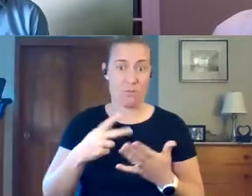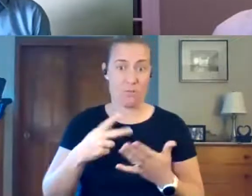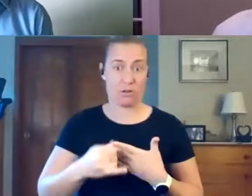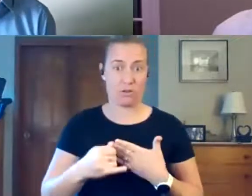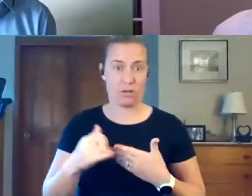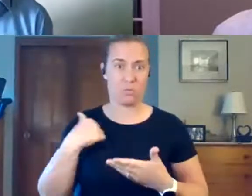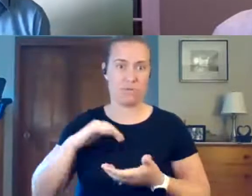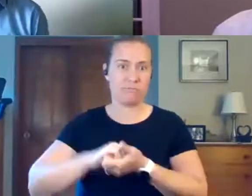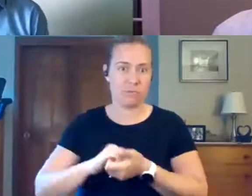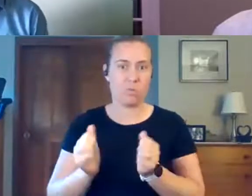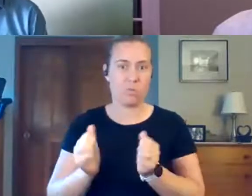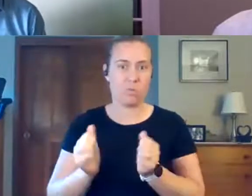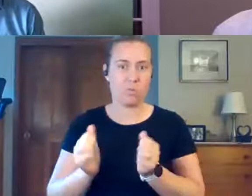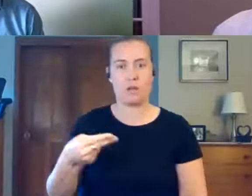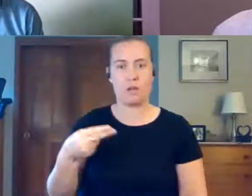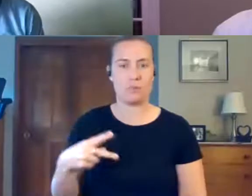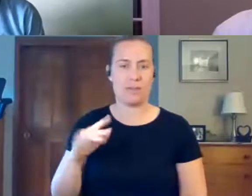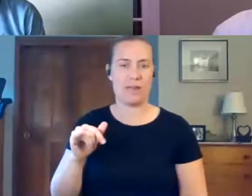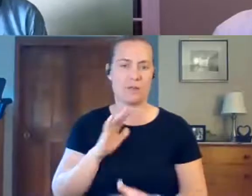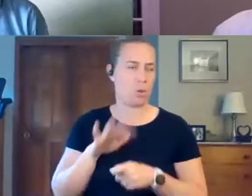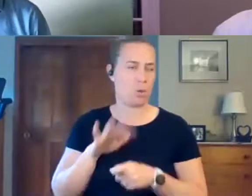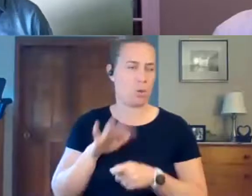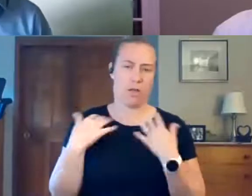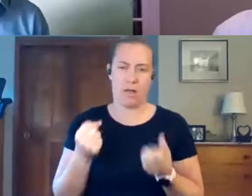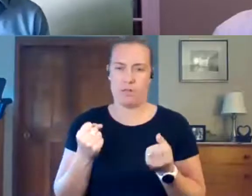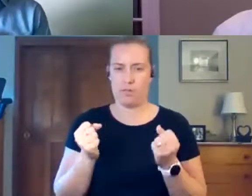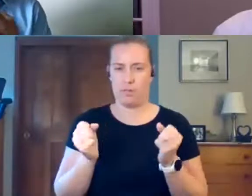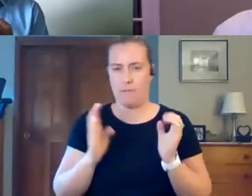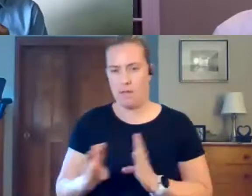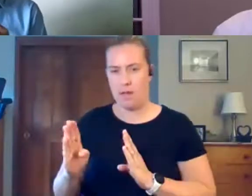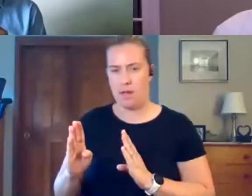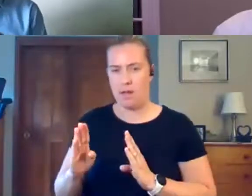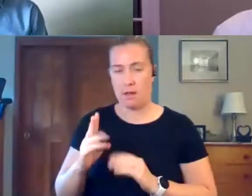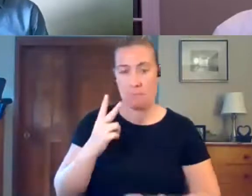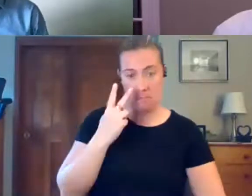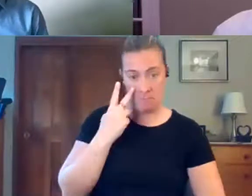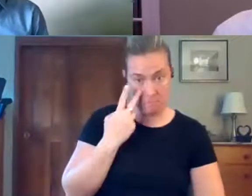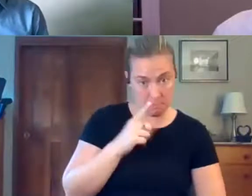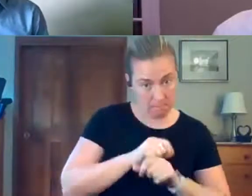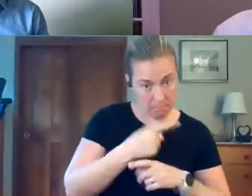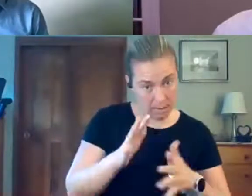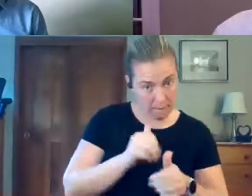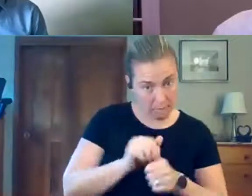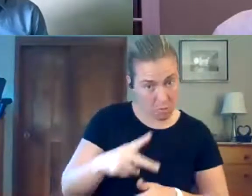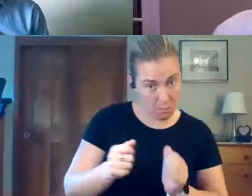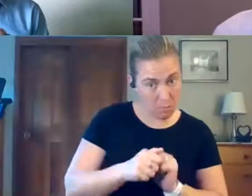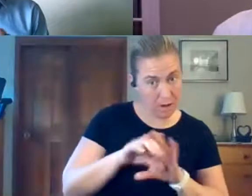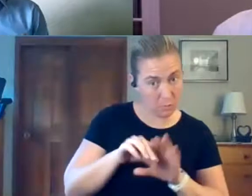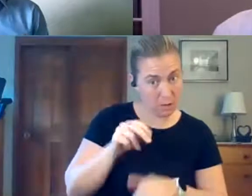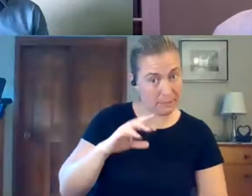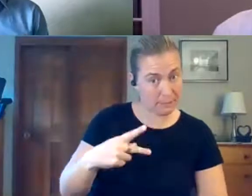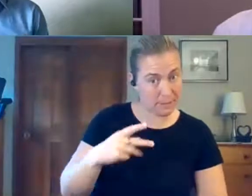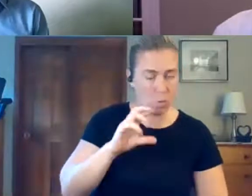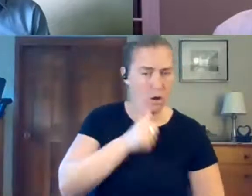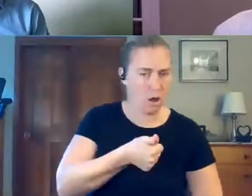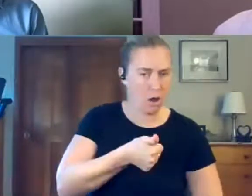with GHC, which is a local health plan, to assess whether those patients did follow up with an outside PCP,